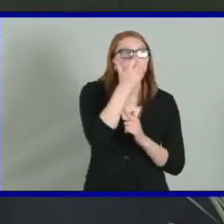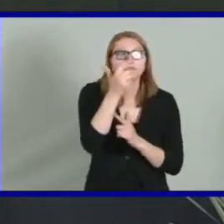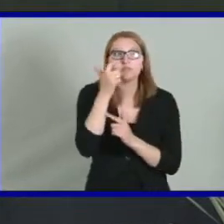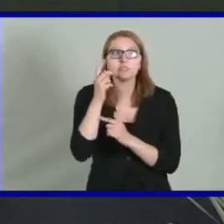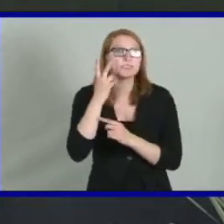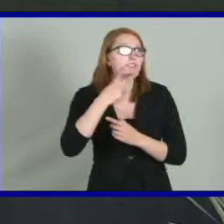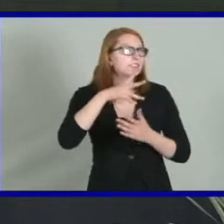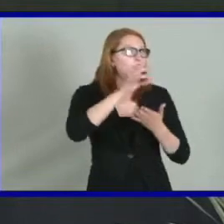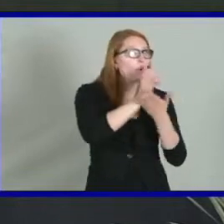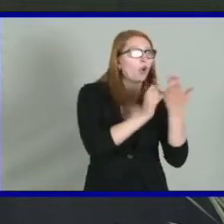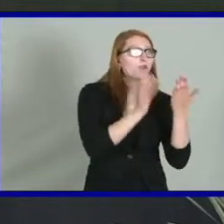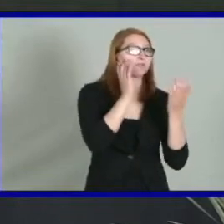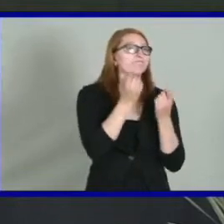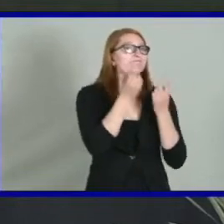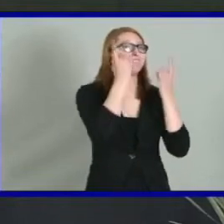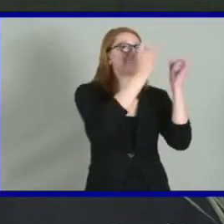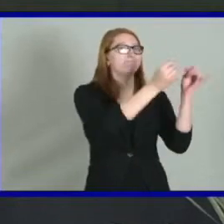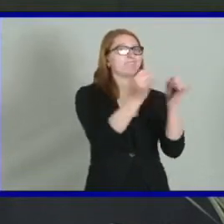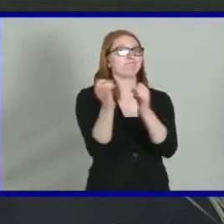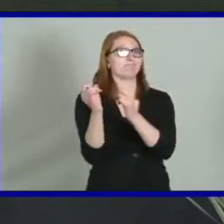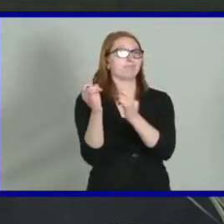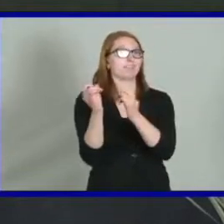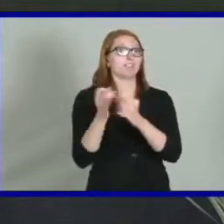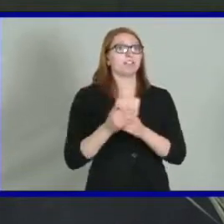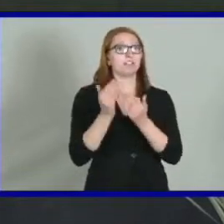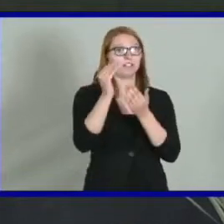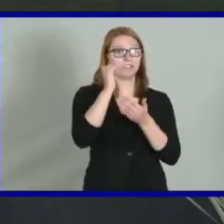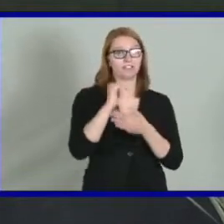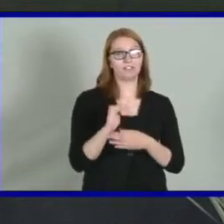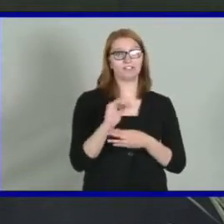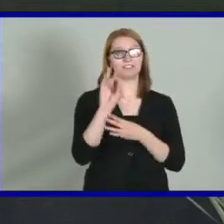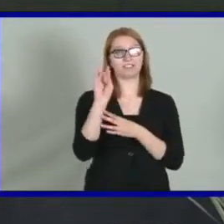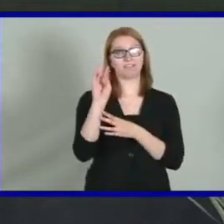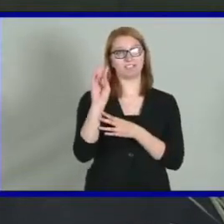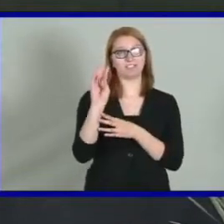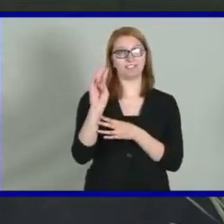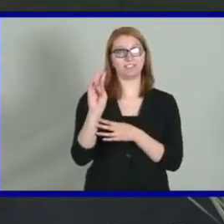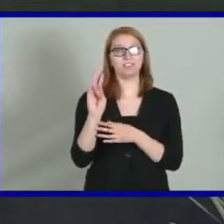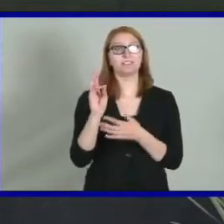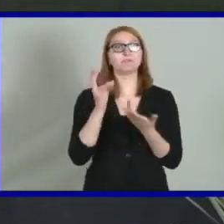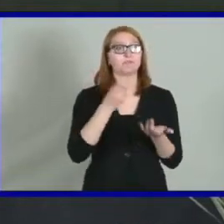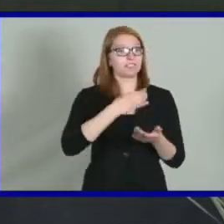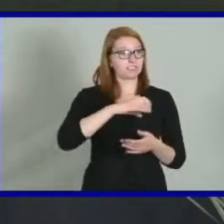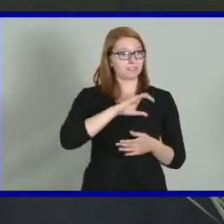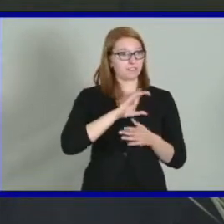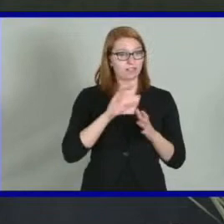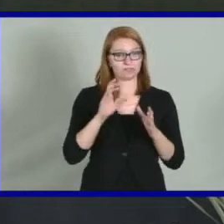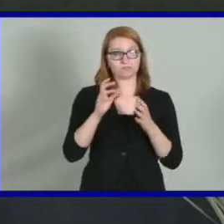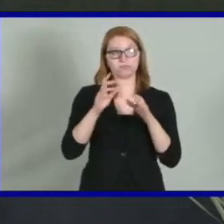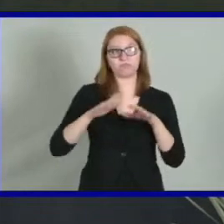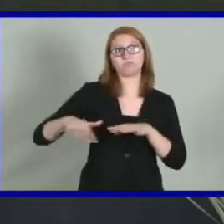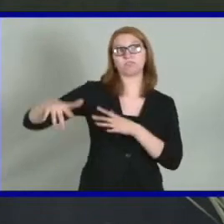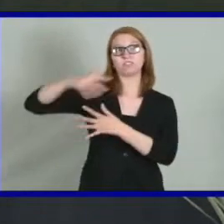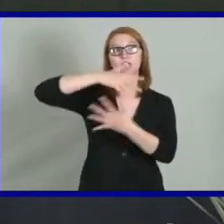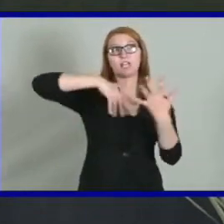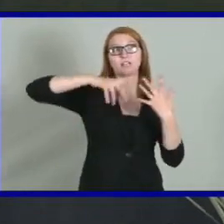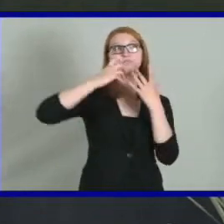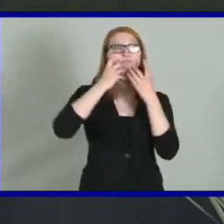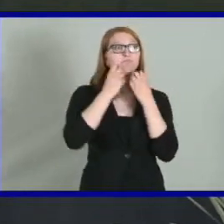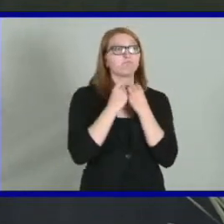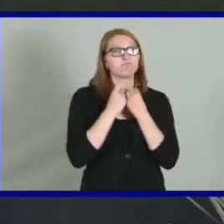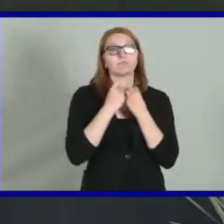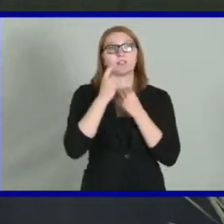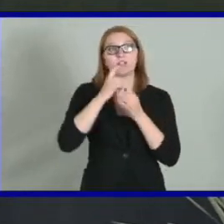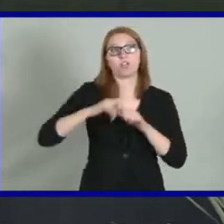Number seven, civilized societies embrace a common good. This good comes from mutual